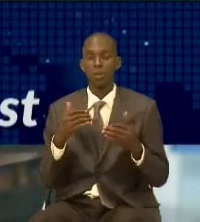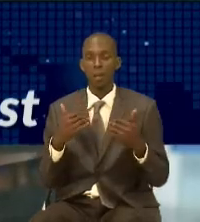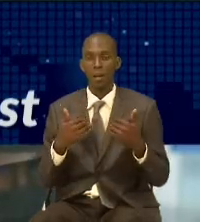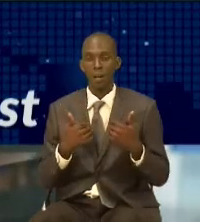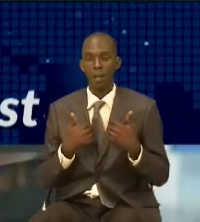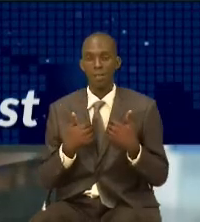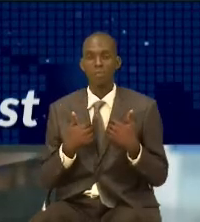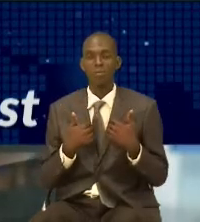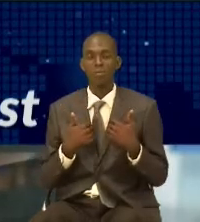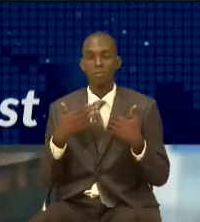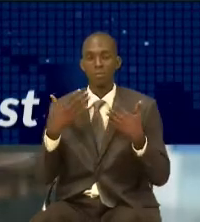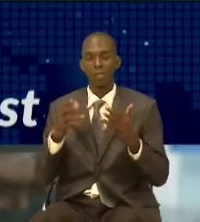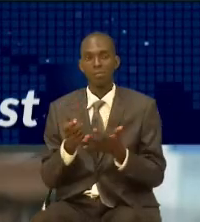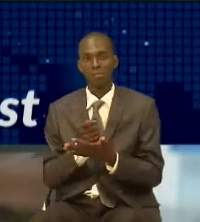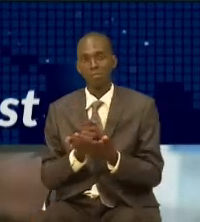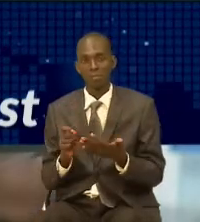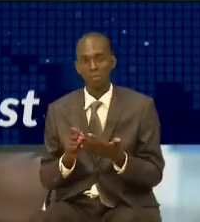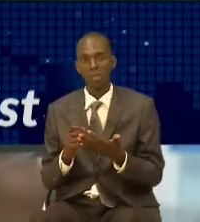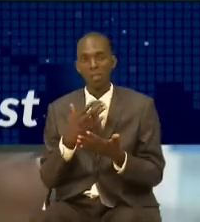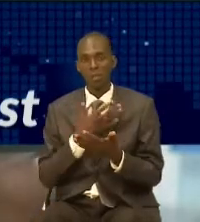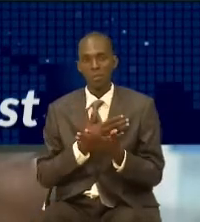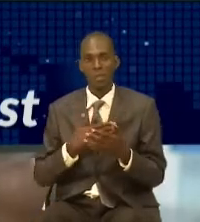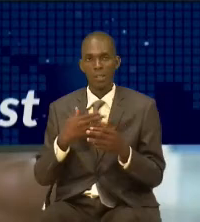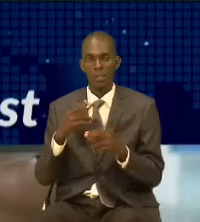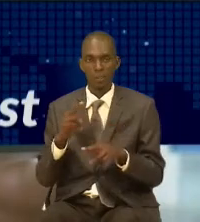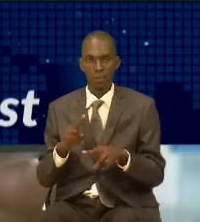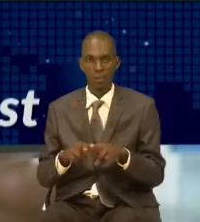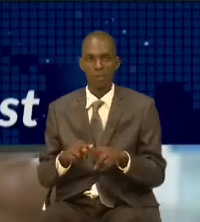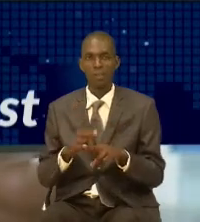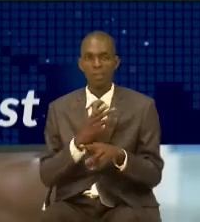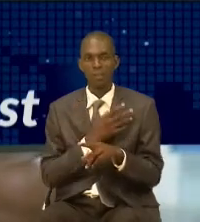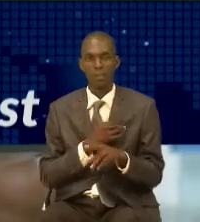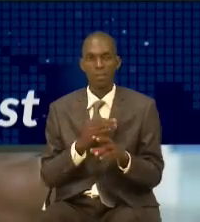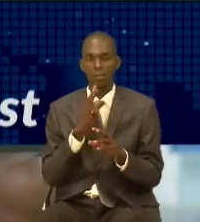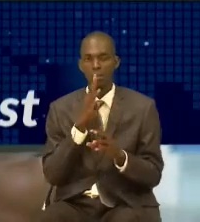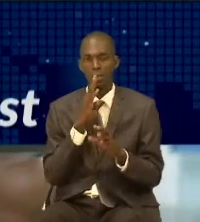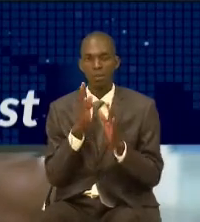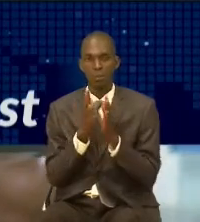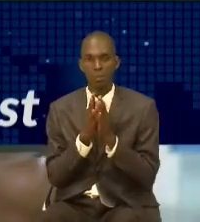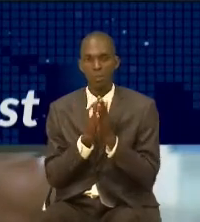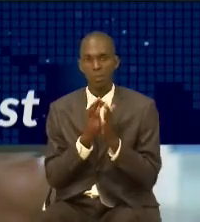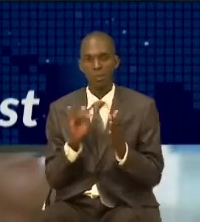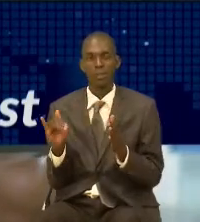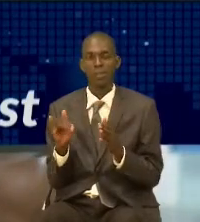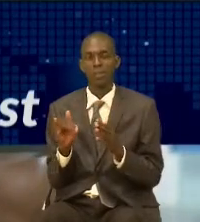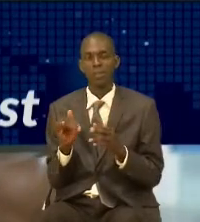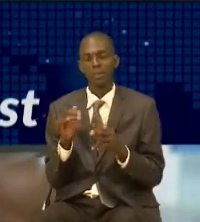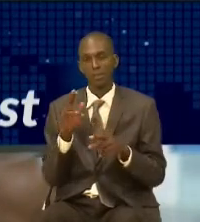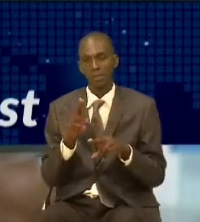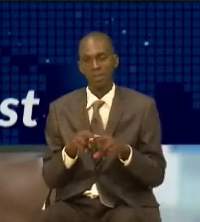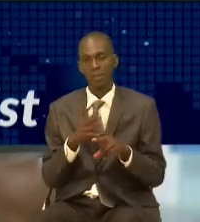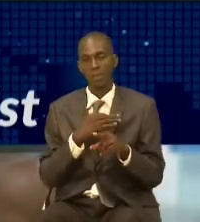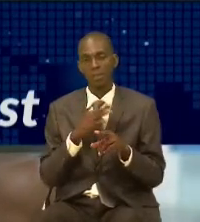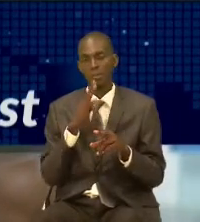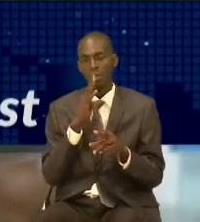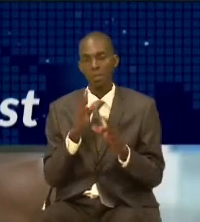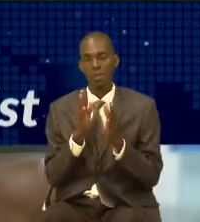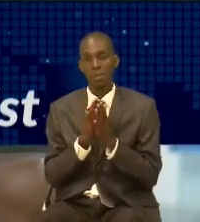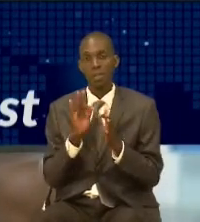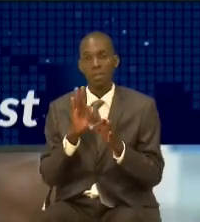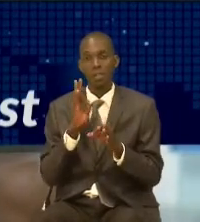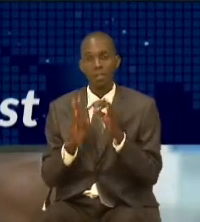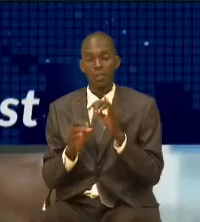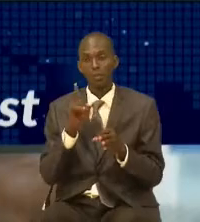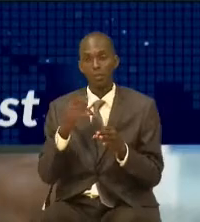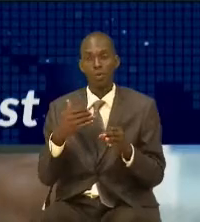you are tended to please take your seat you have not been attended to please get in touch get the attention of the counselors